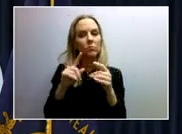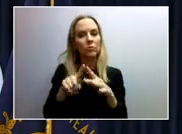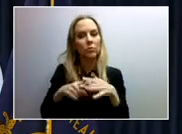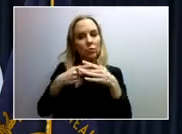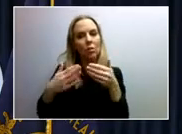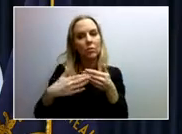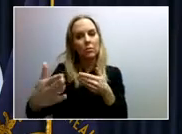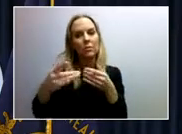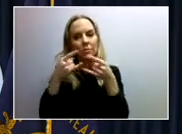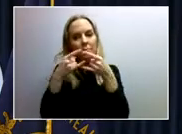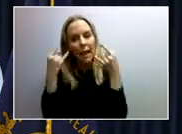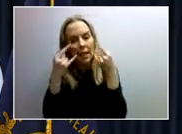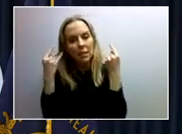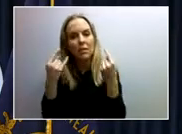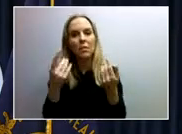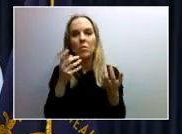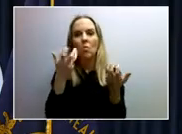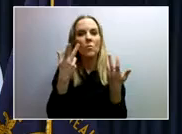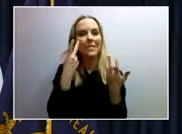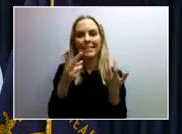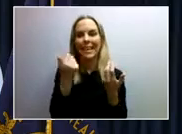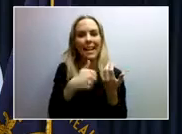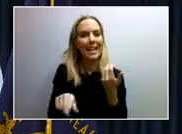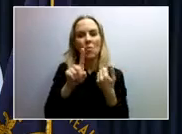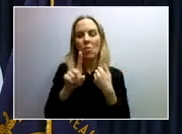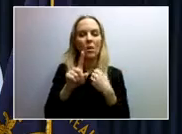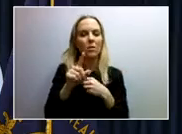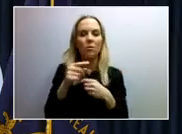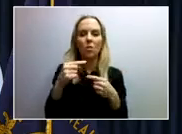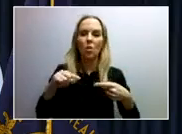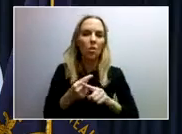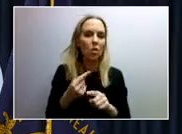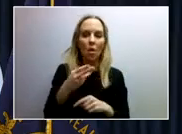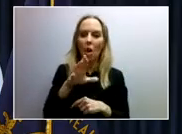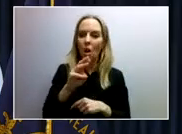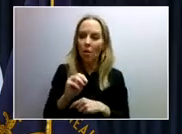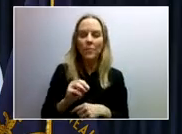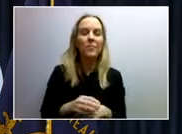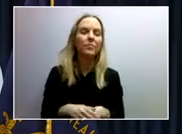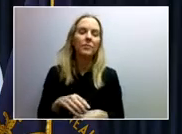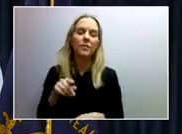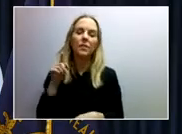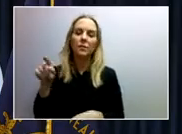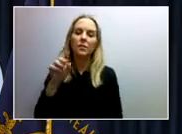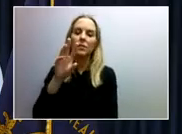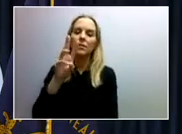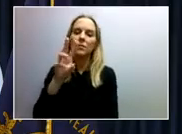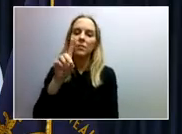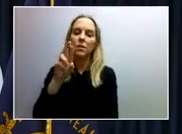see anybody harmed. Lawrence Smith, WDRB.